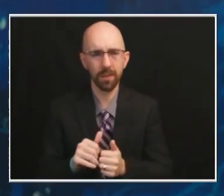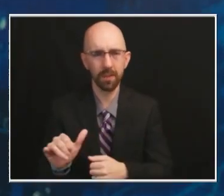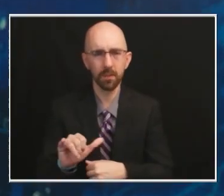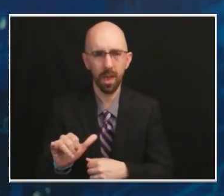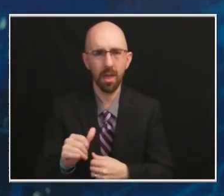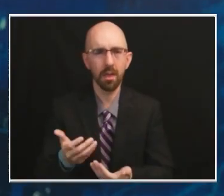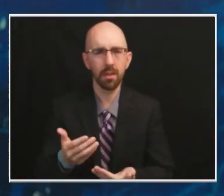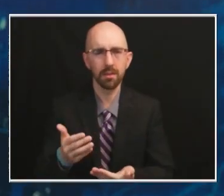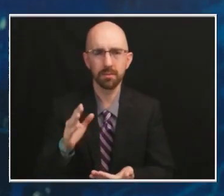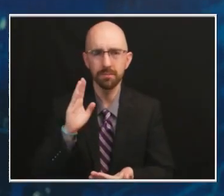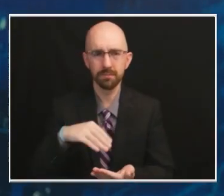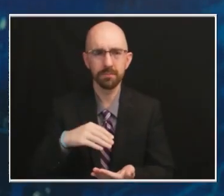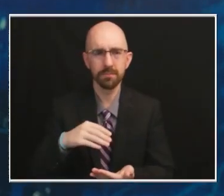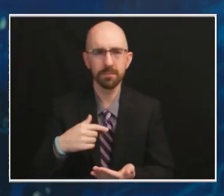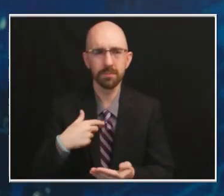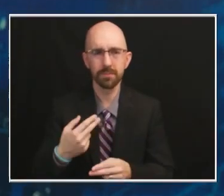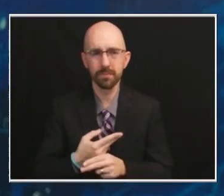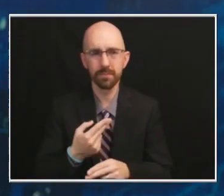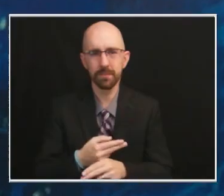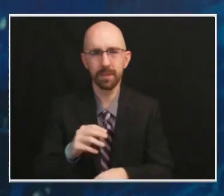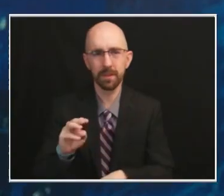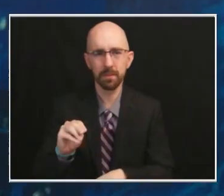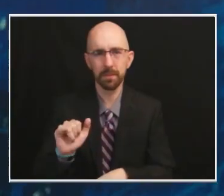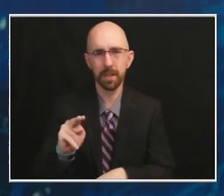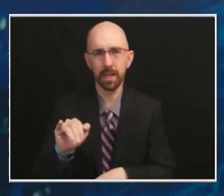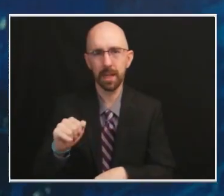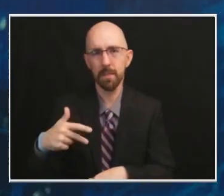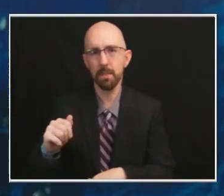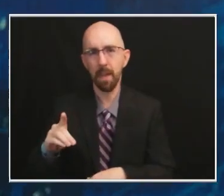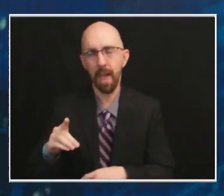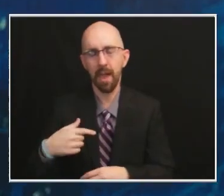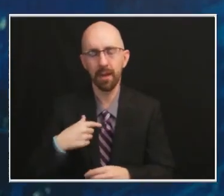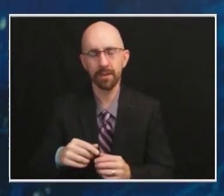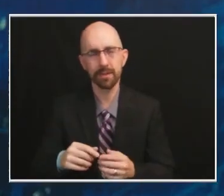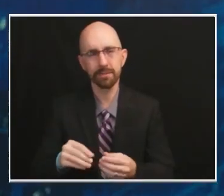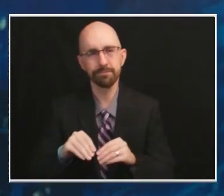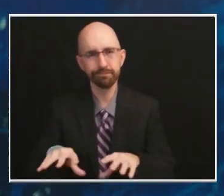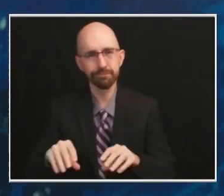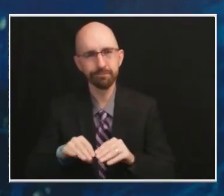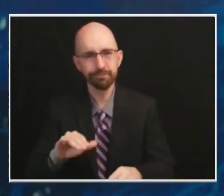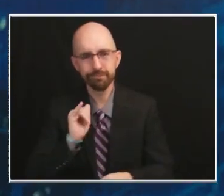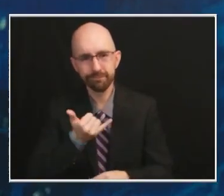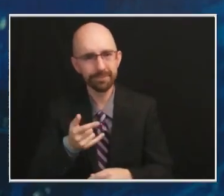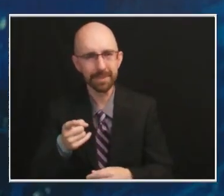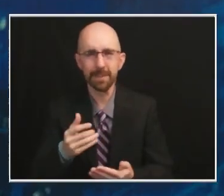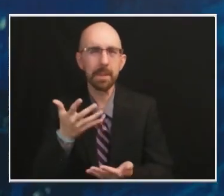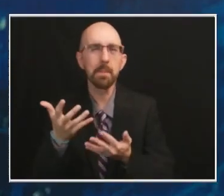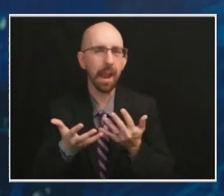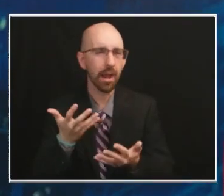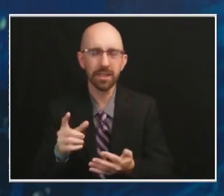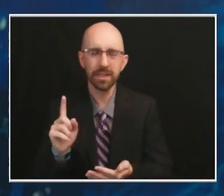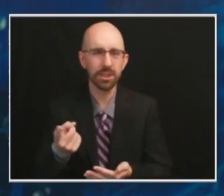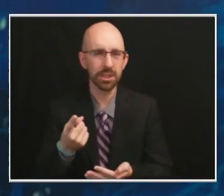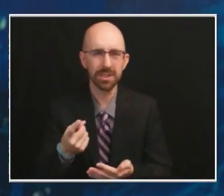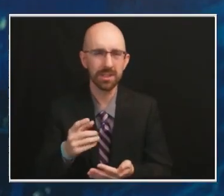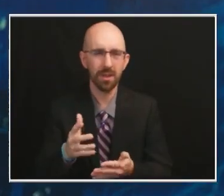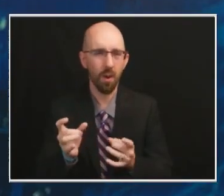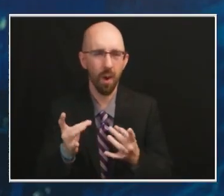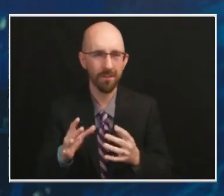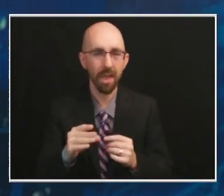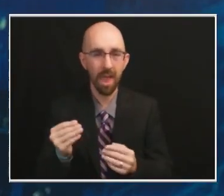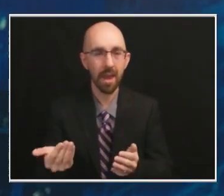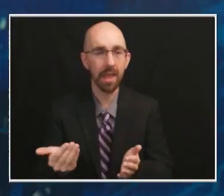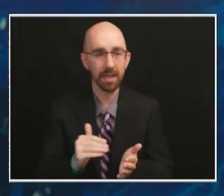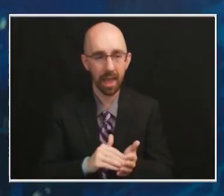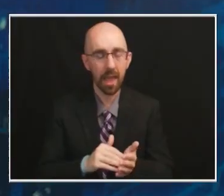wearing a mini pad to all the time, and it was no fun. It's embarrassing. It's awful. And again, retraining